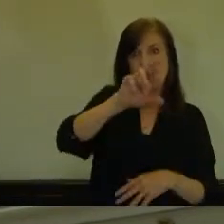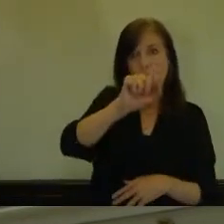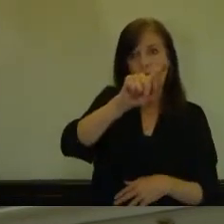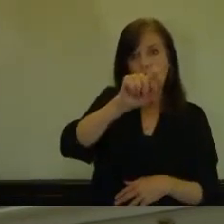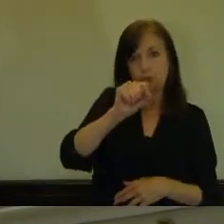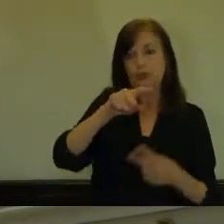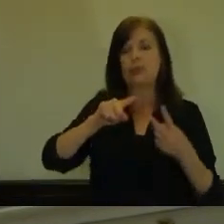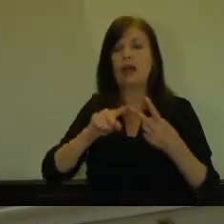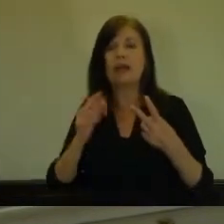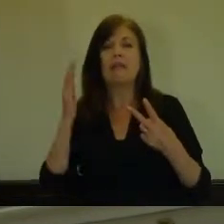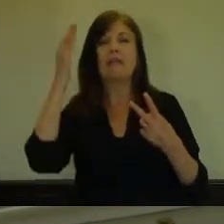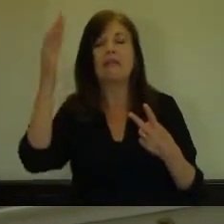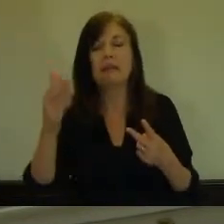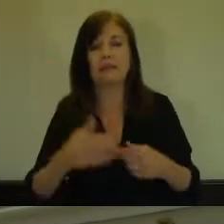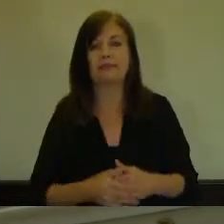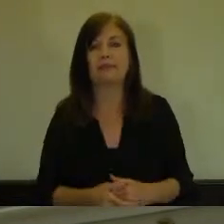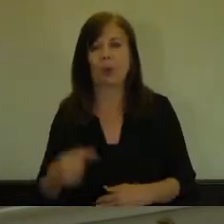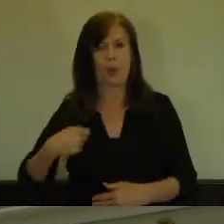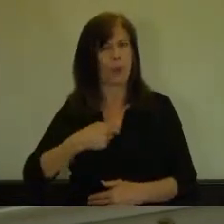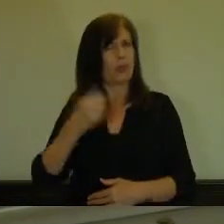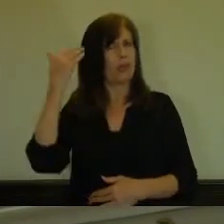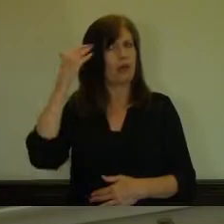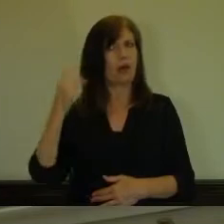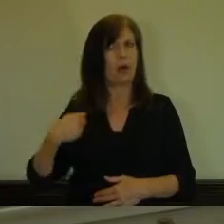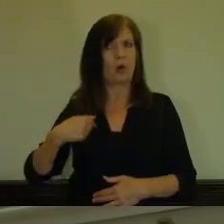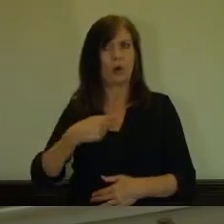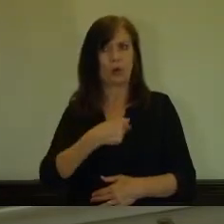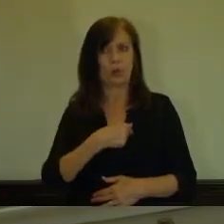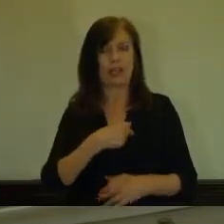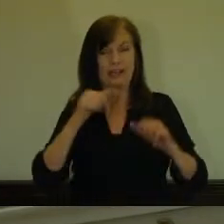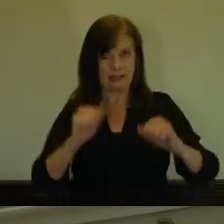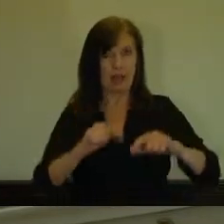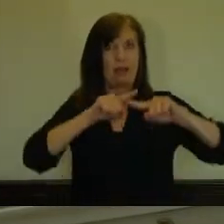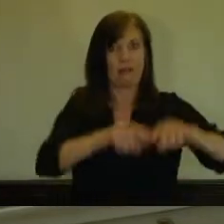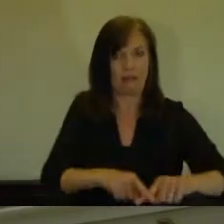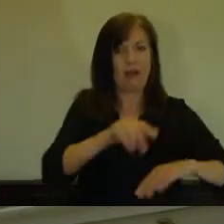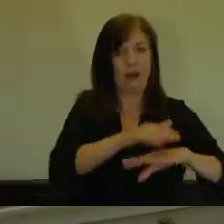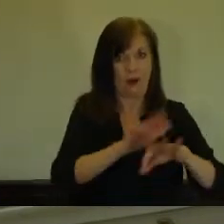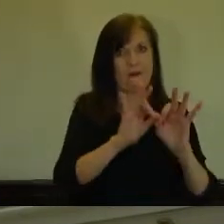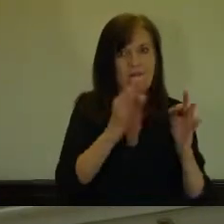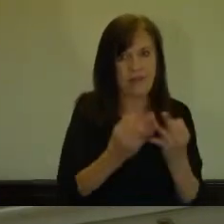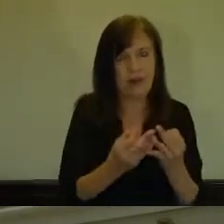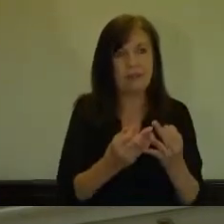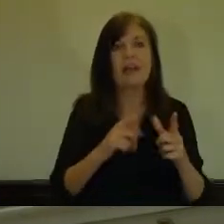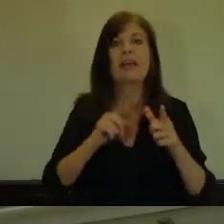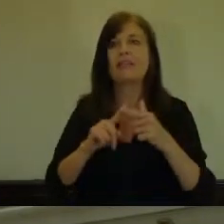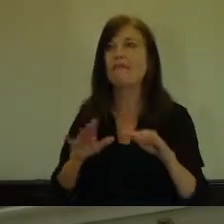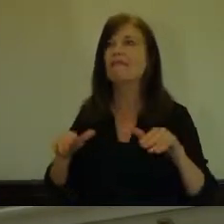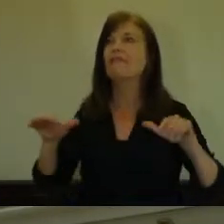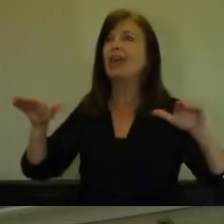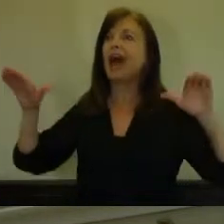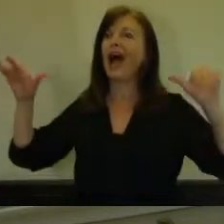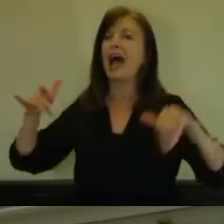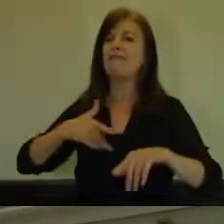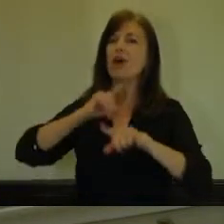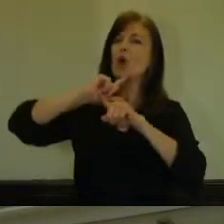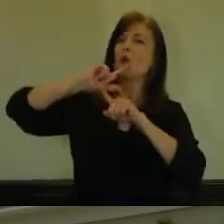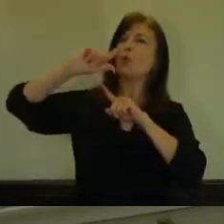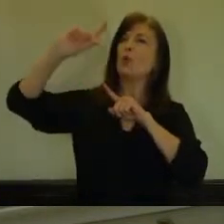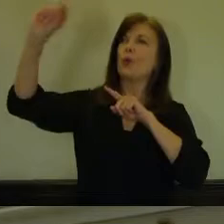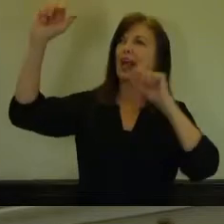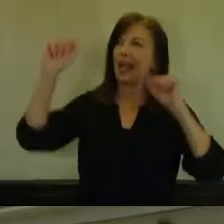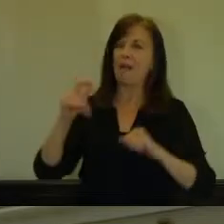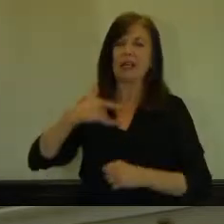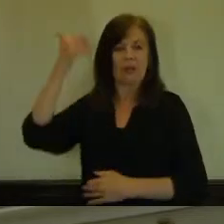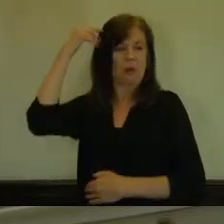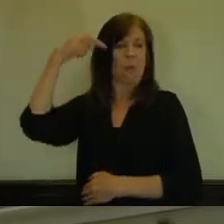history, our roots, and to know whose shoulders we stand on and set them up to spread their wings and fly higher than ever